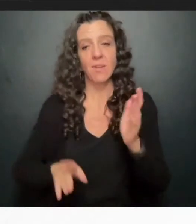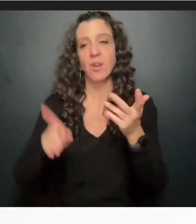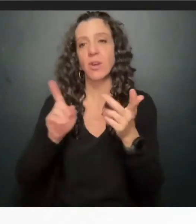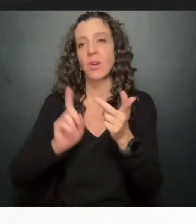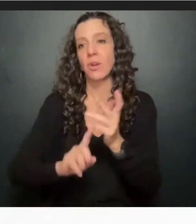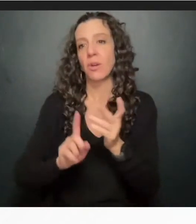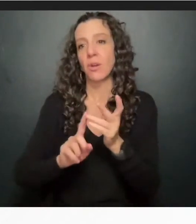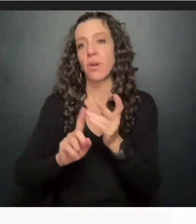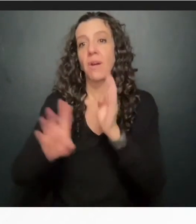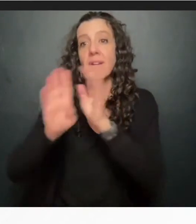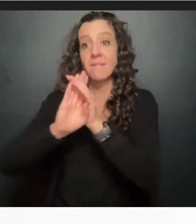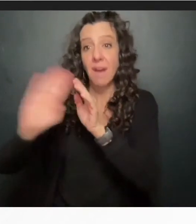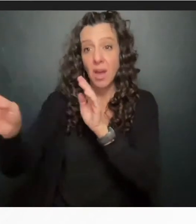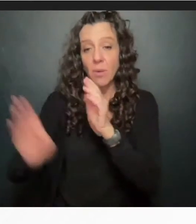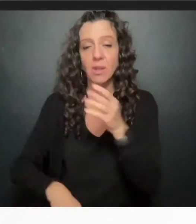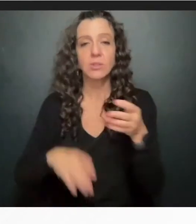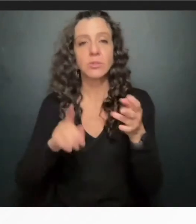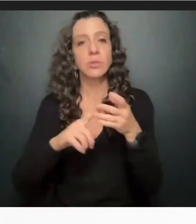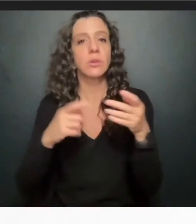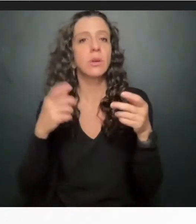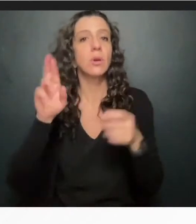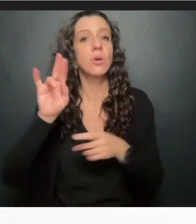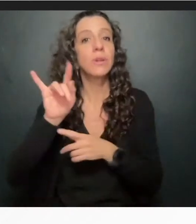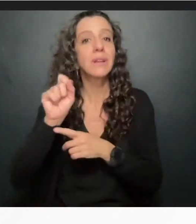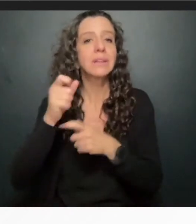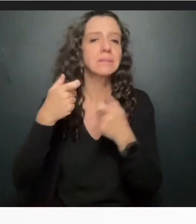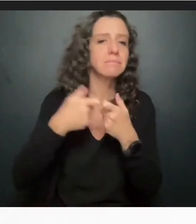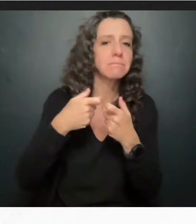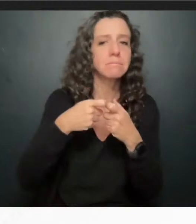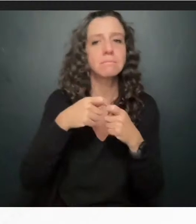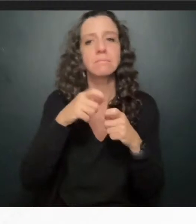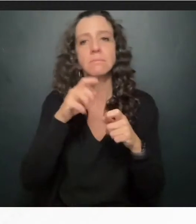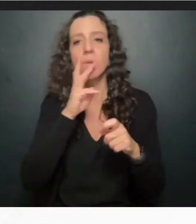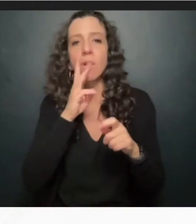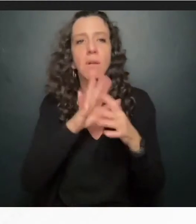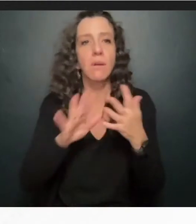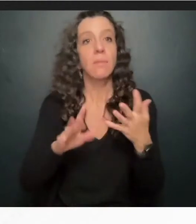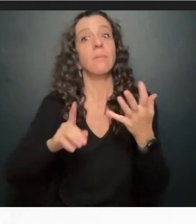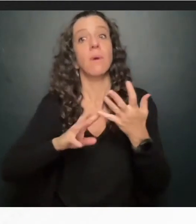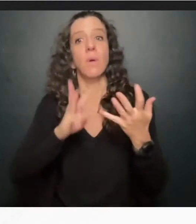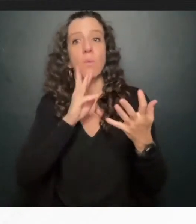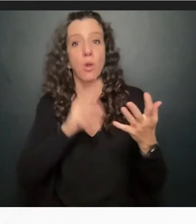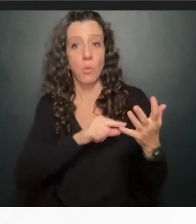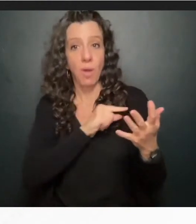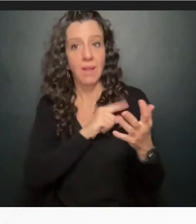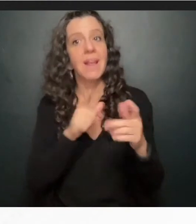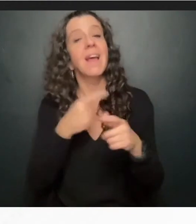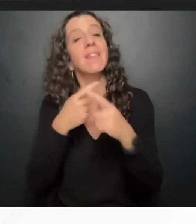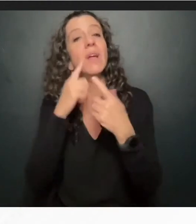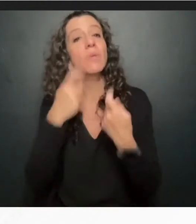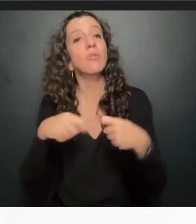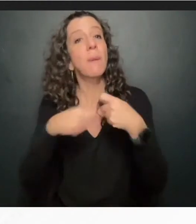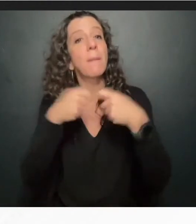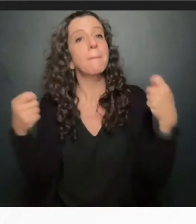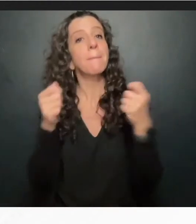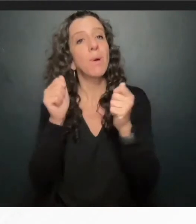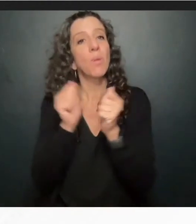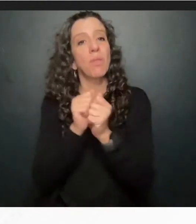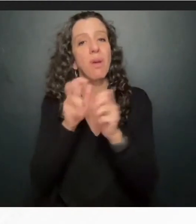evacuations, utilities, water quality, and we will conclude with an update from our incident